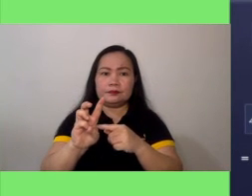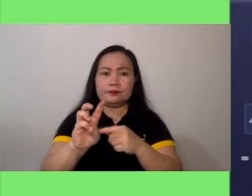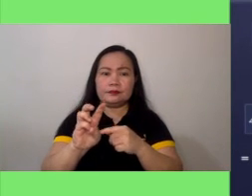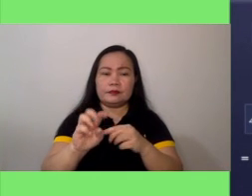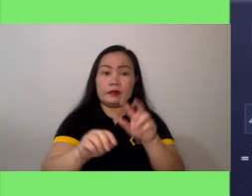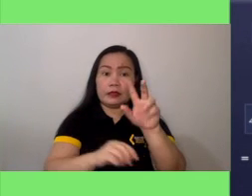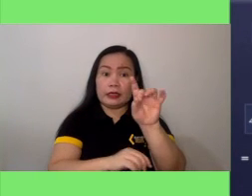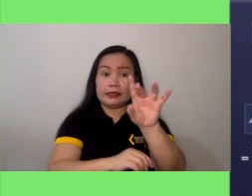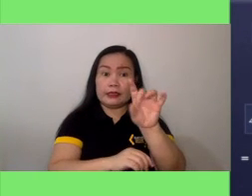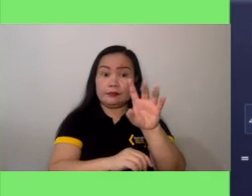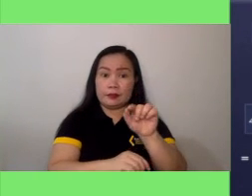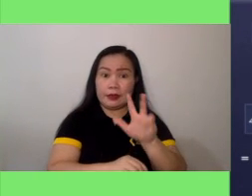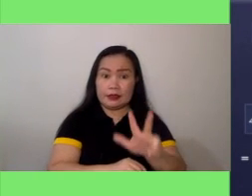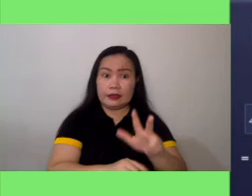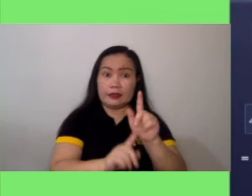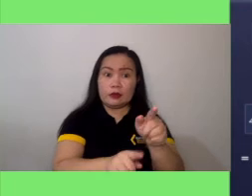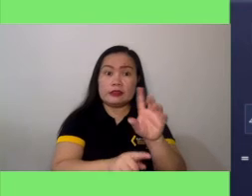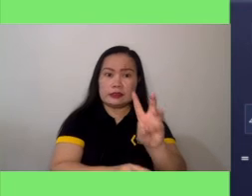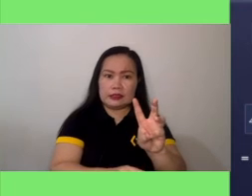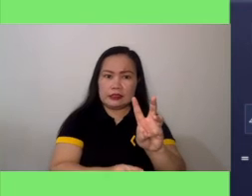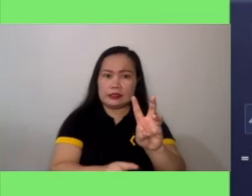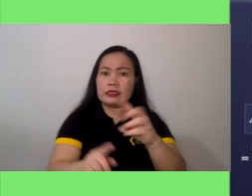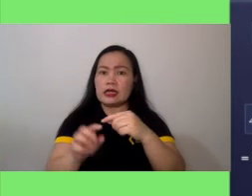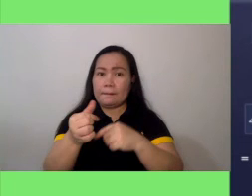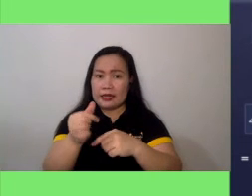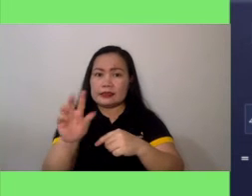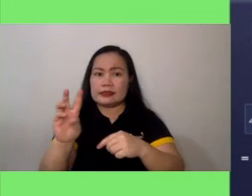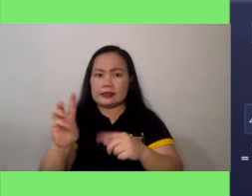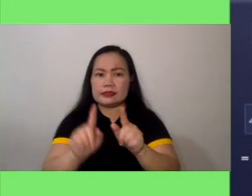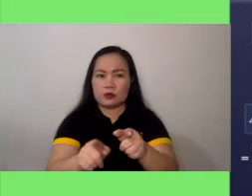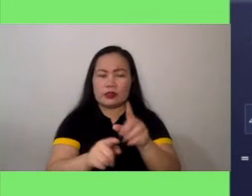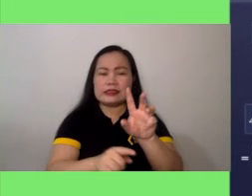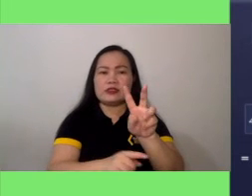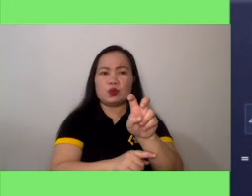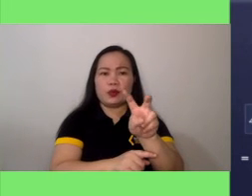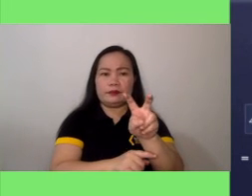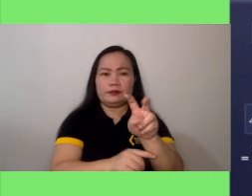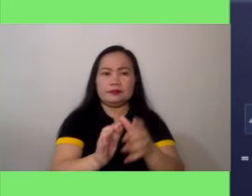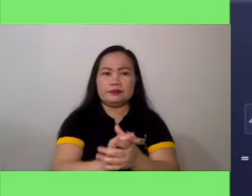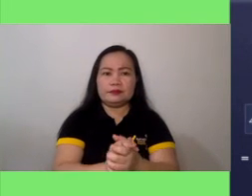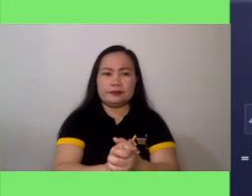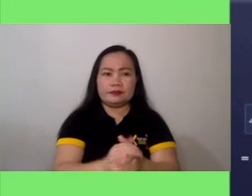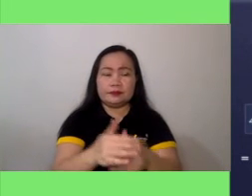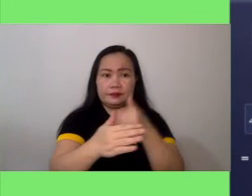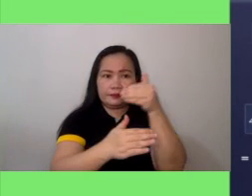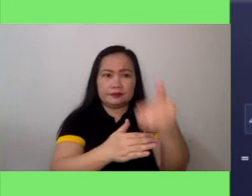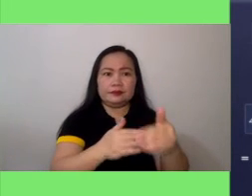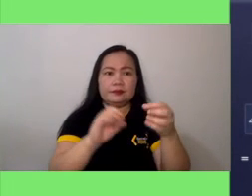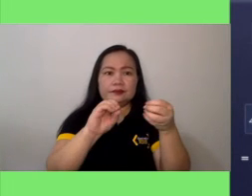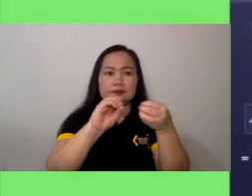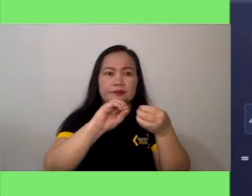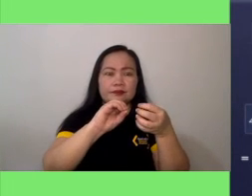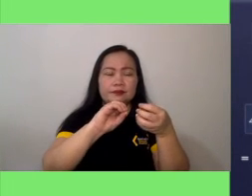po. Okay, so we have here 18 divide 3, 6, plus 6, so that is 12. Okay.